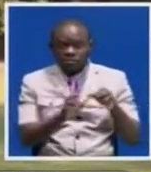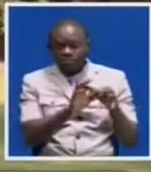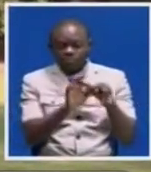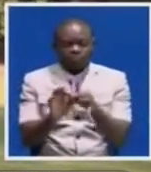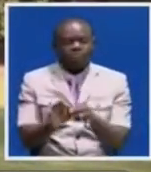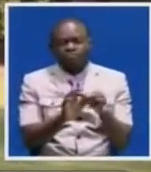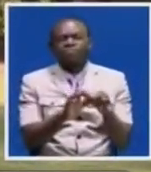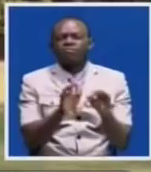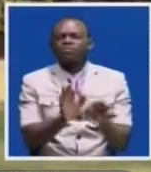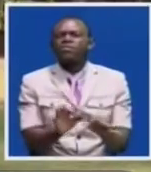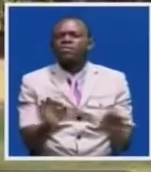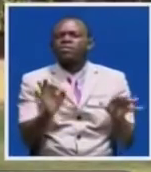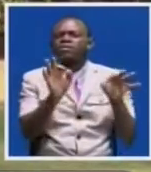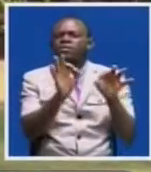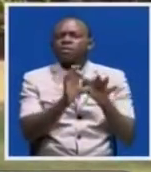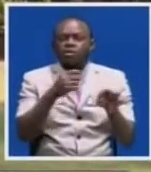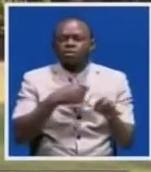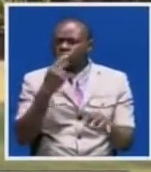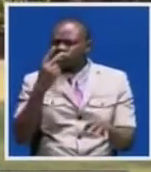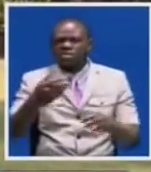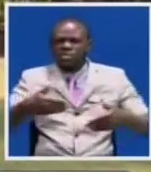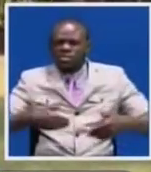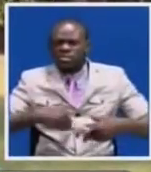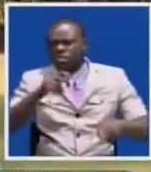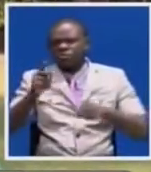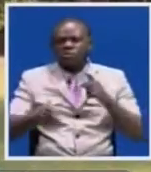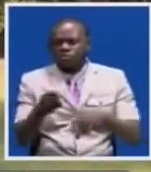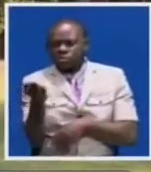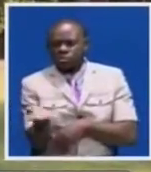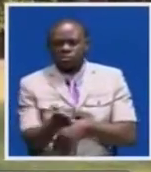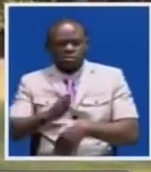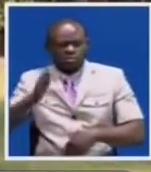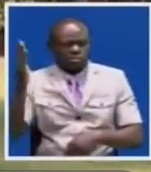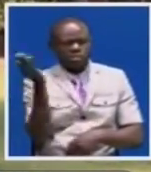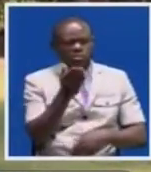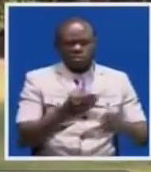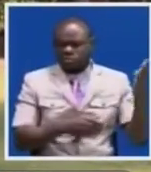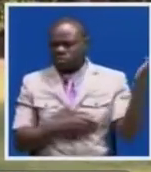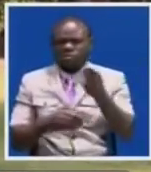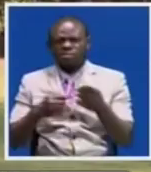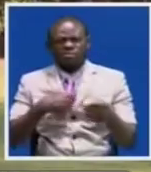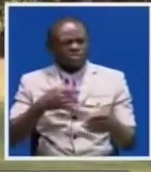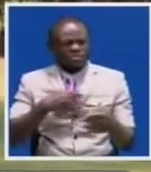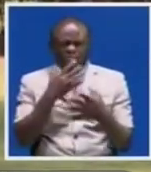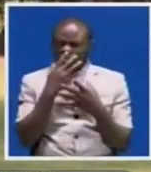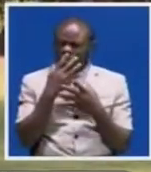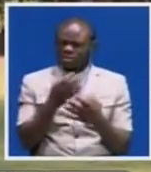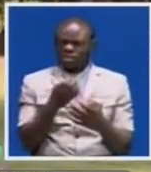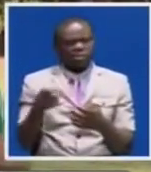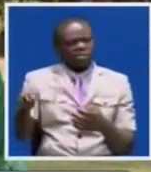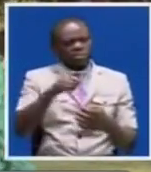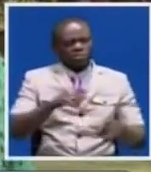young people draw pangas at each other. I grieve when I see that young people who were born in a free country are